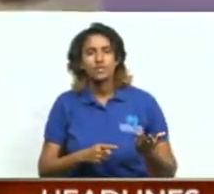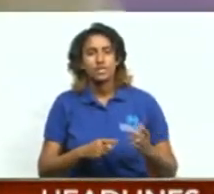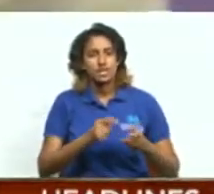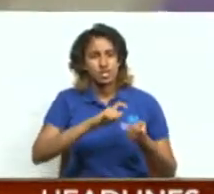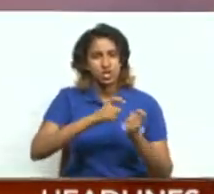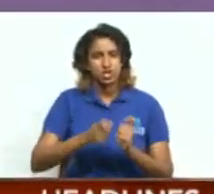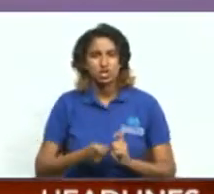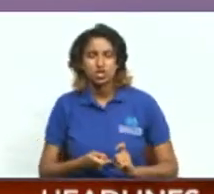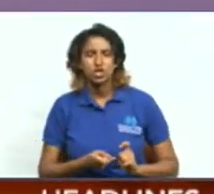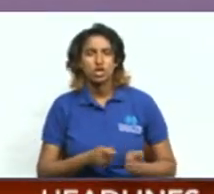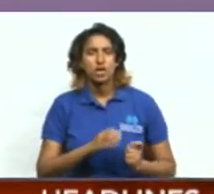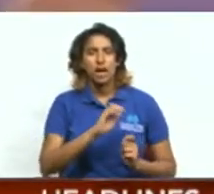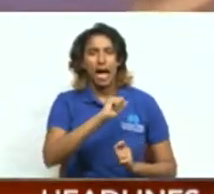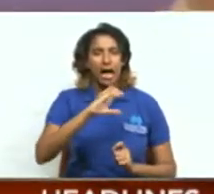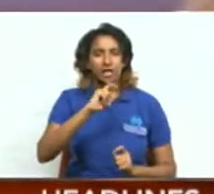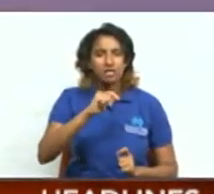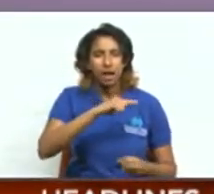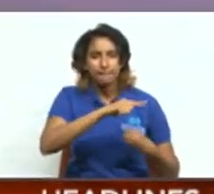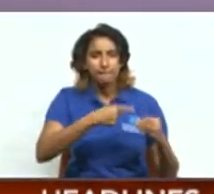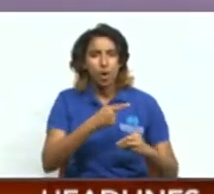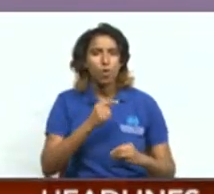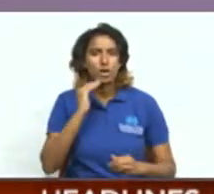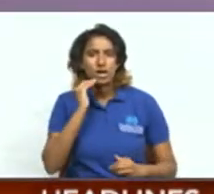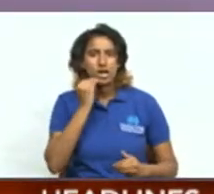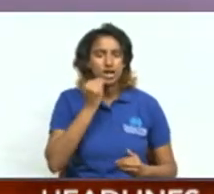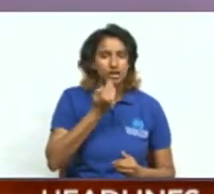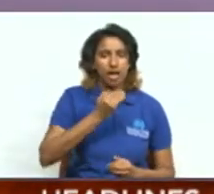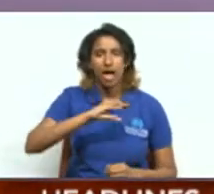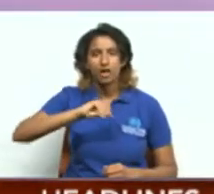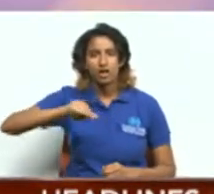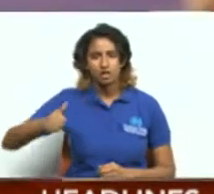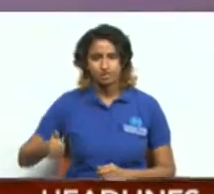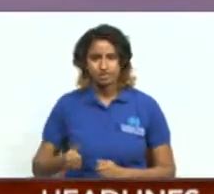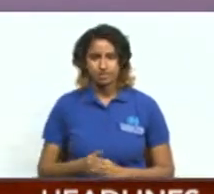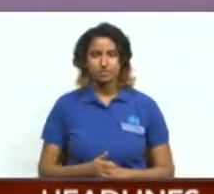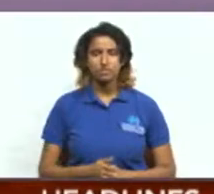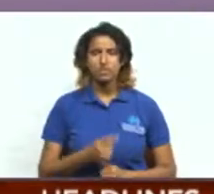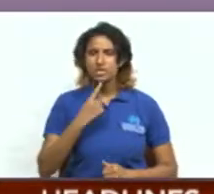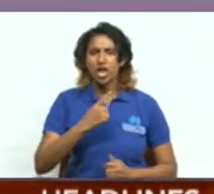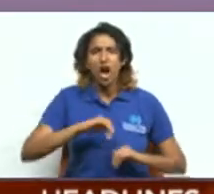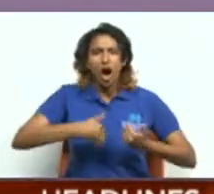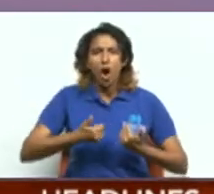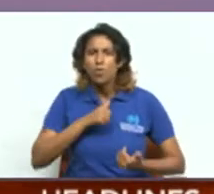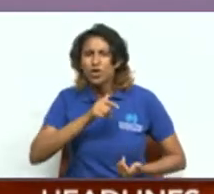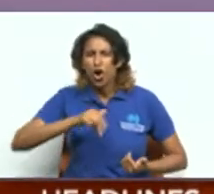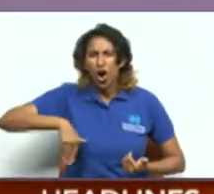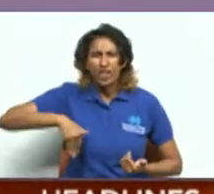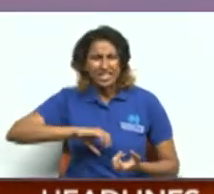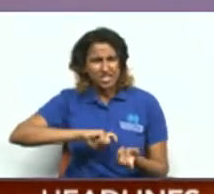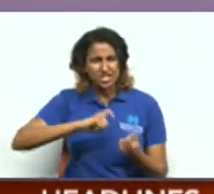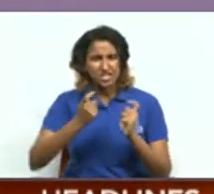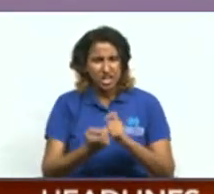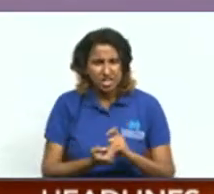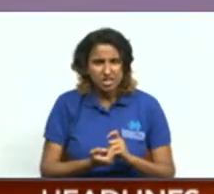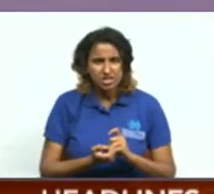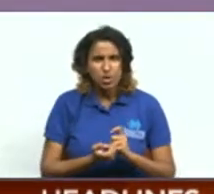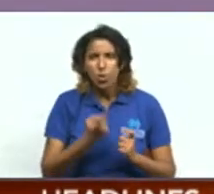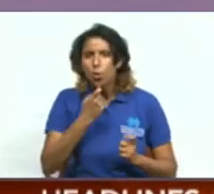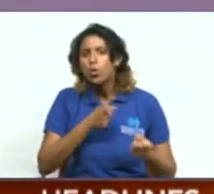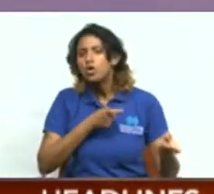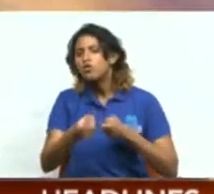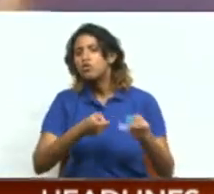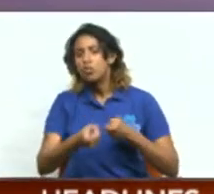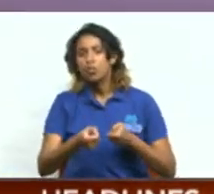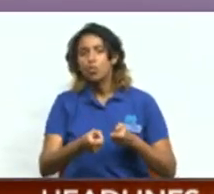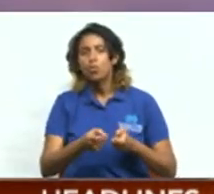saying vaping is bad, how on earth are we not making a change? The same tobacco industry is manipulating it. And therefore, they're saying,